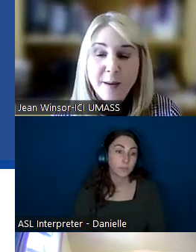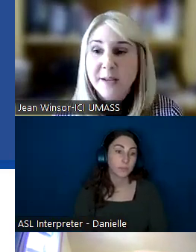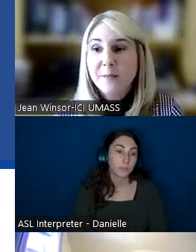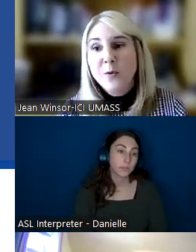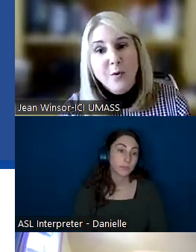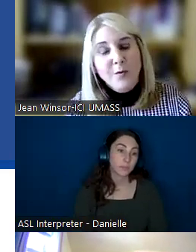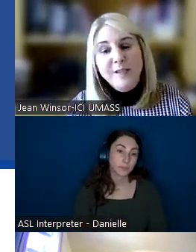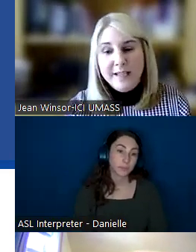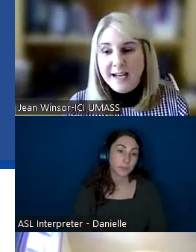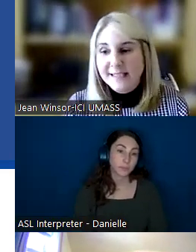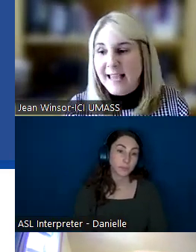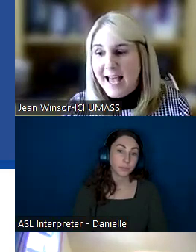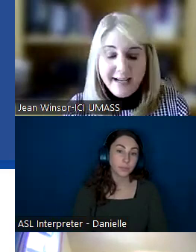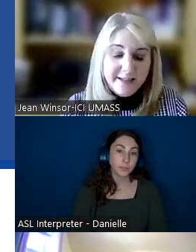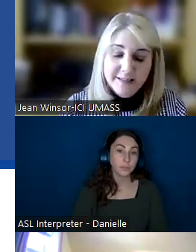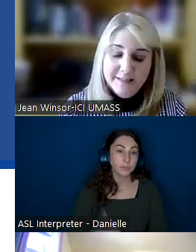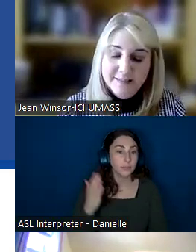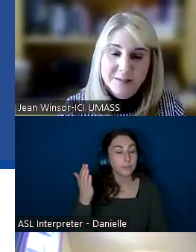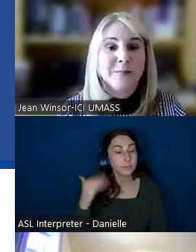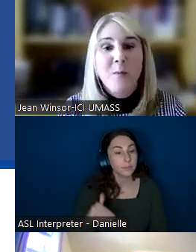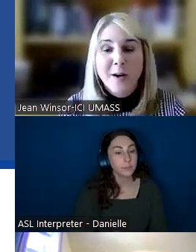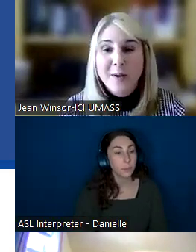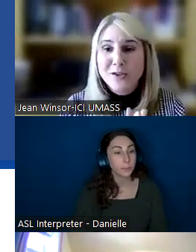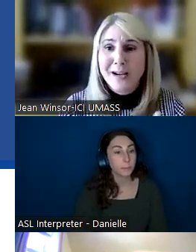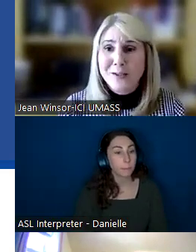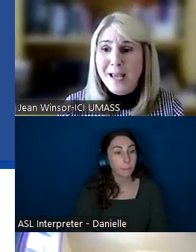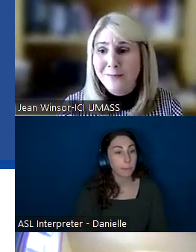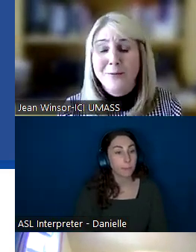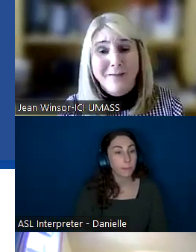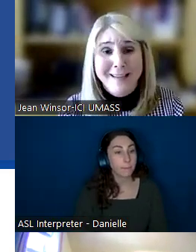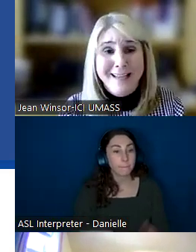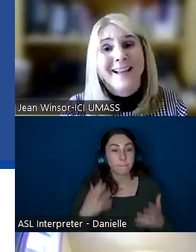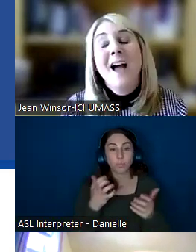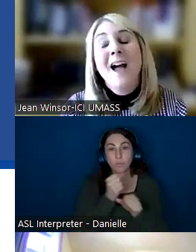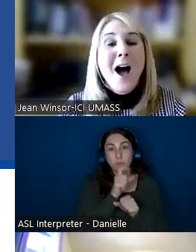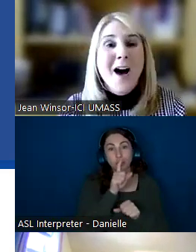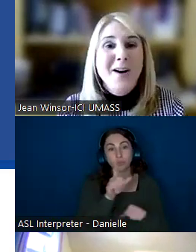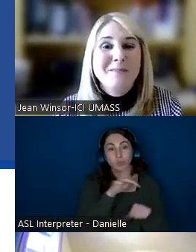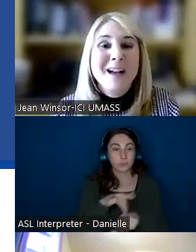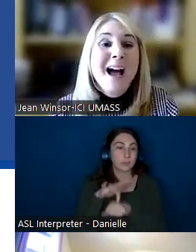So I'm going to move to the next slide. I want to make sure I do get through everything.